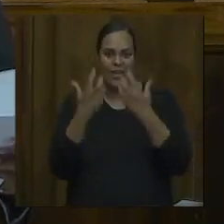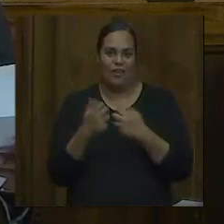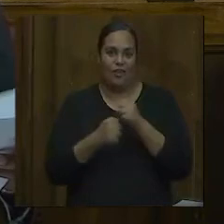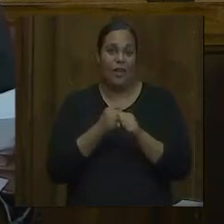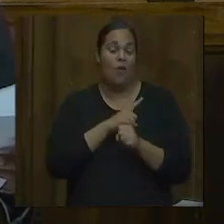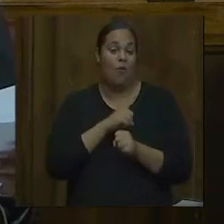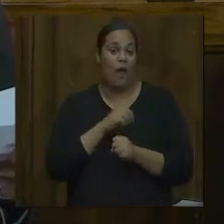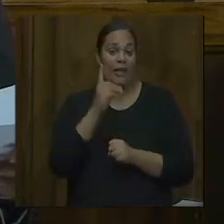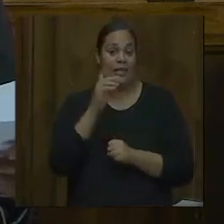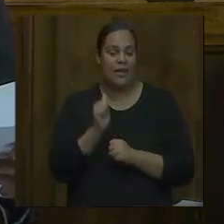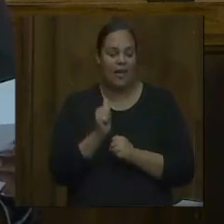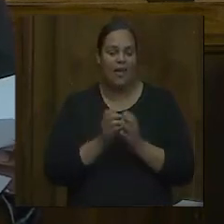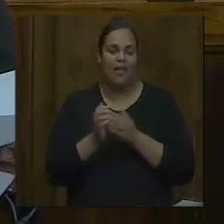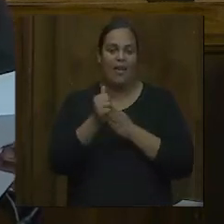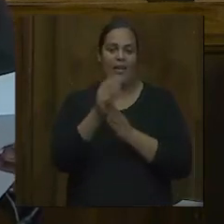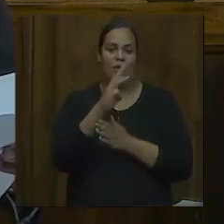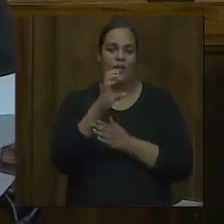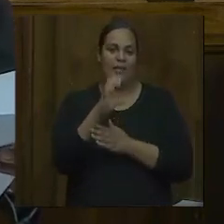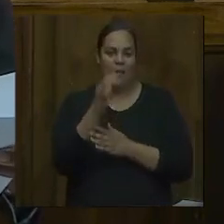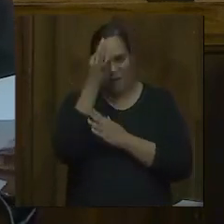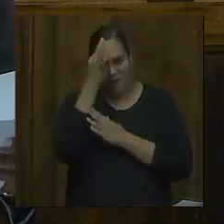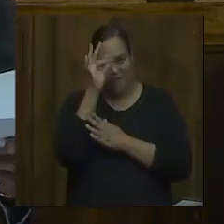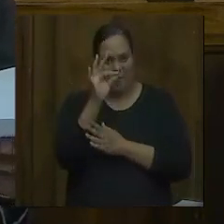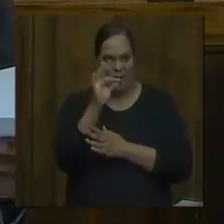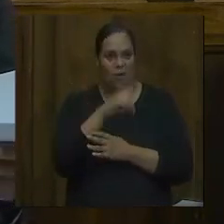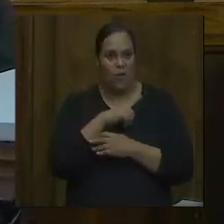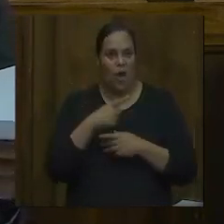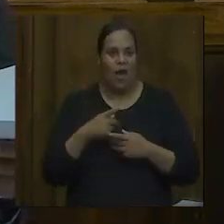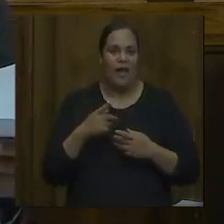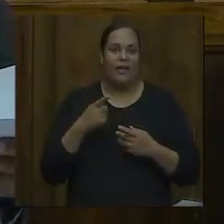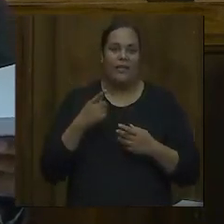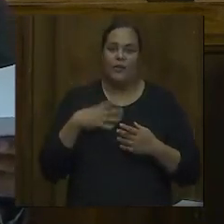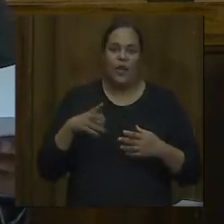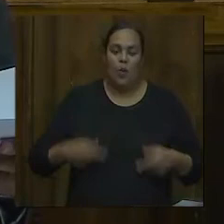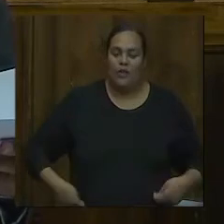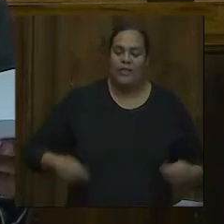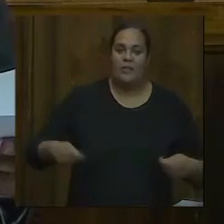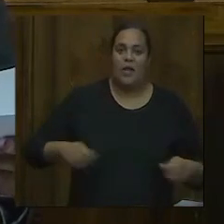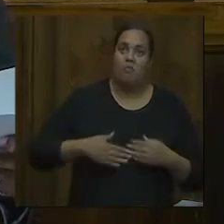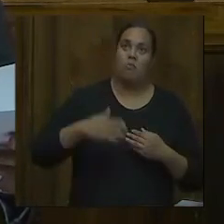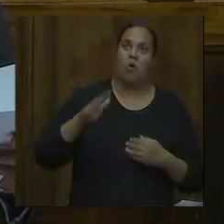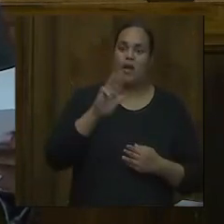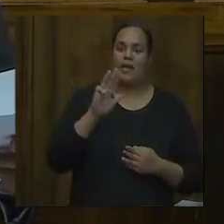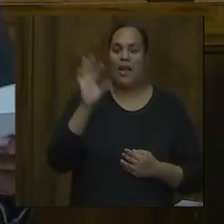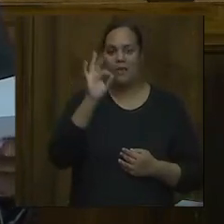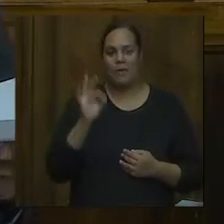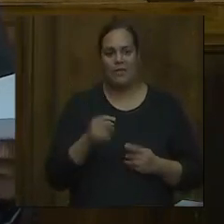DA-led Western Cape government is on track to spend more than 99% of its